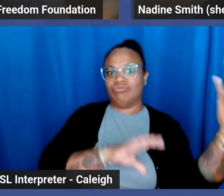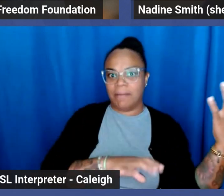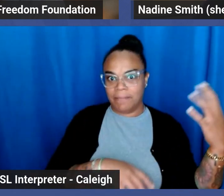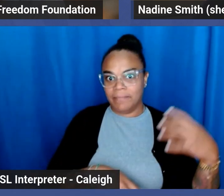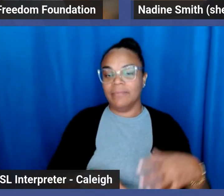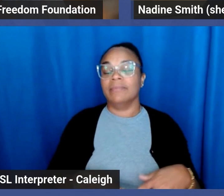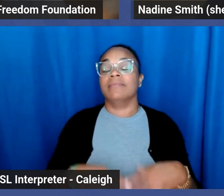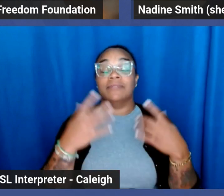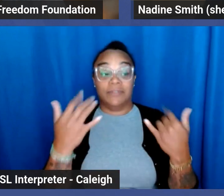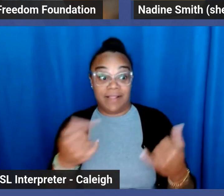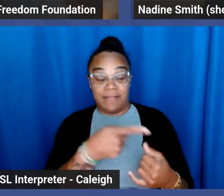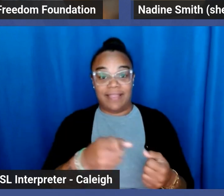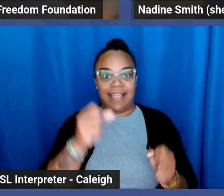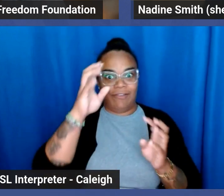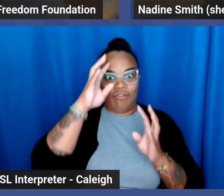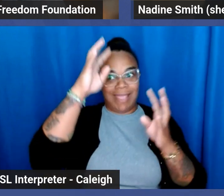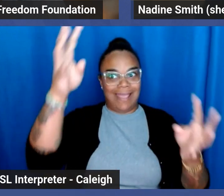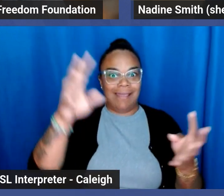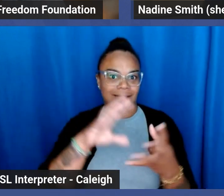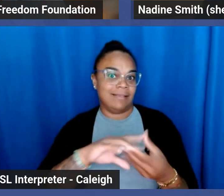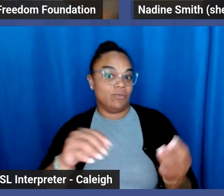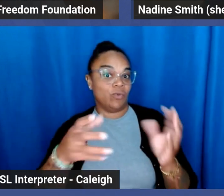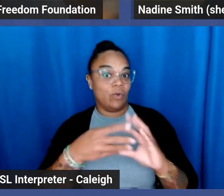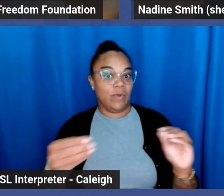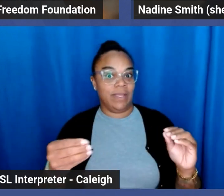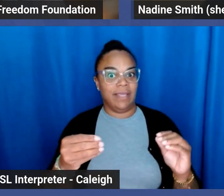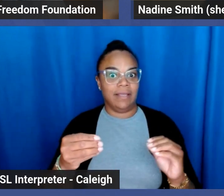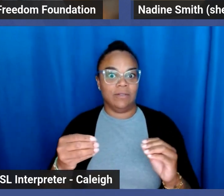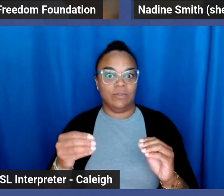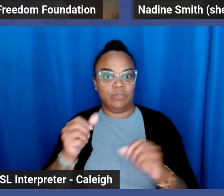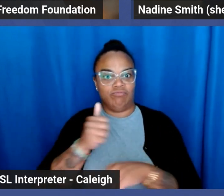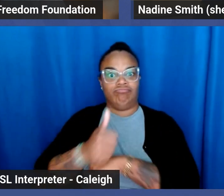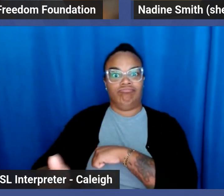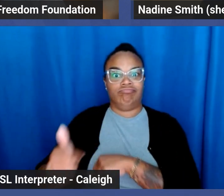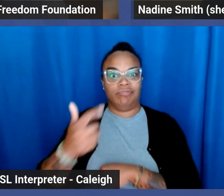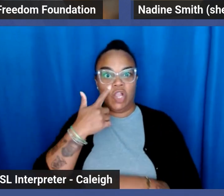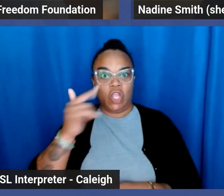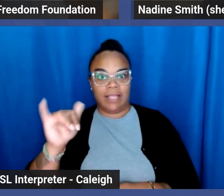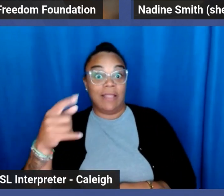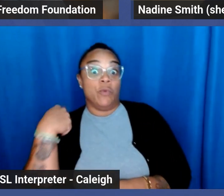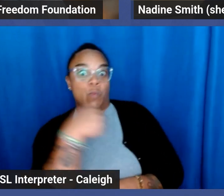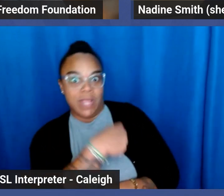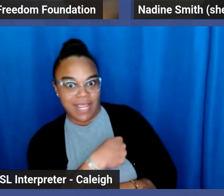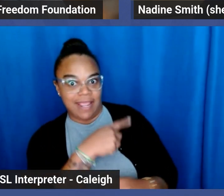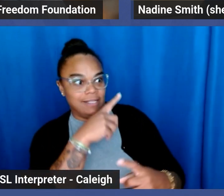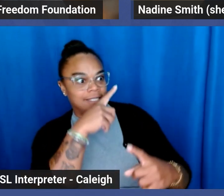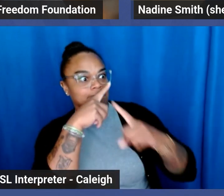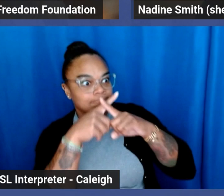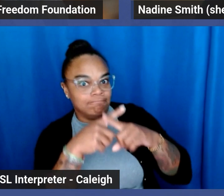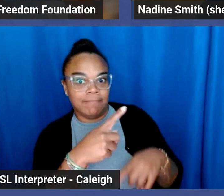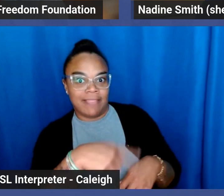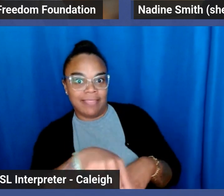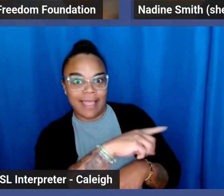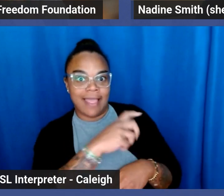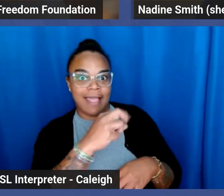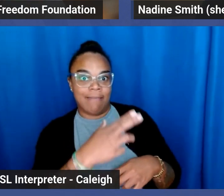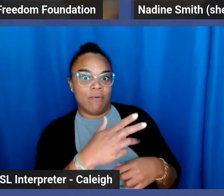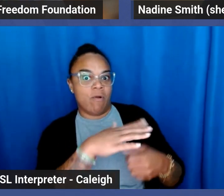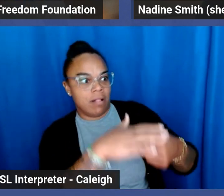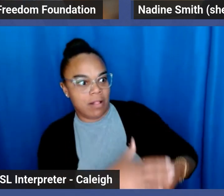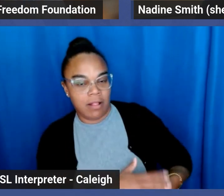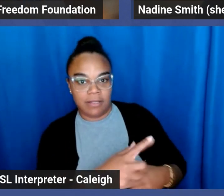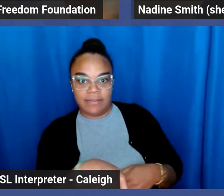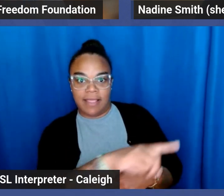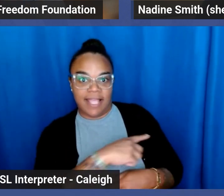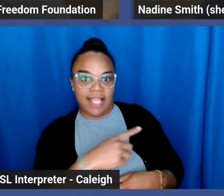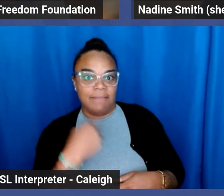which we are the ones who are policing and censoring and telling people what they can think and what they can say, and we're the